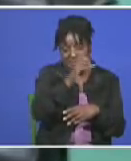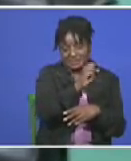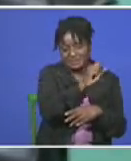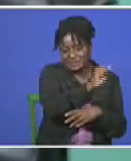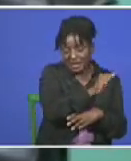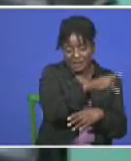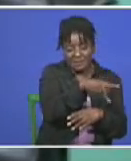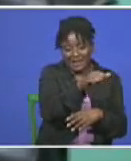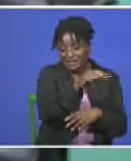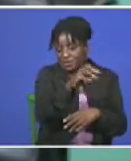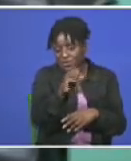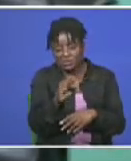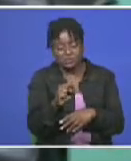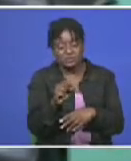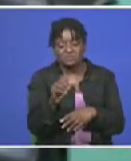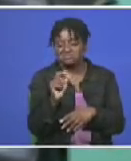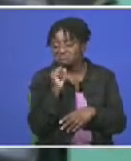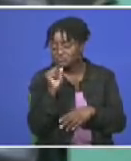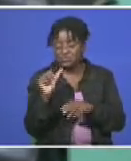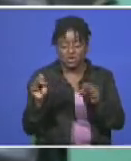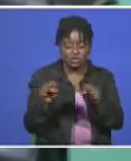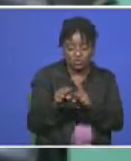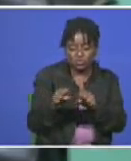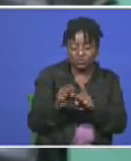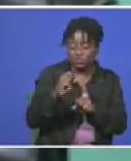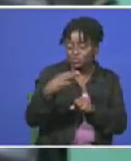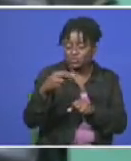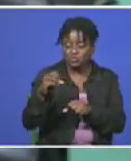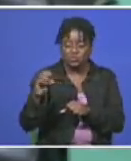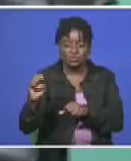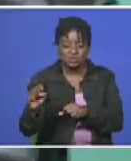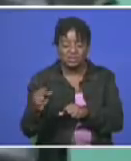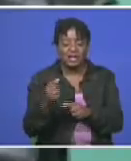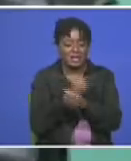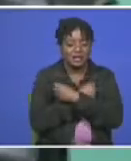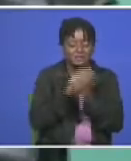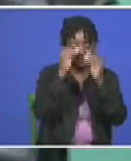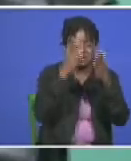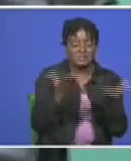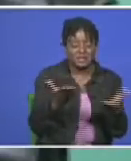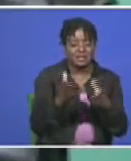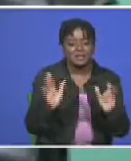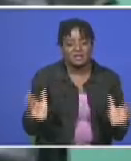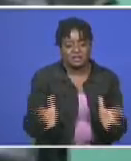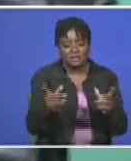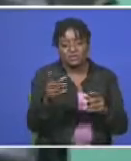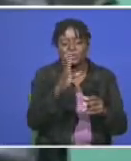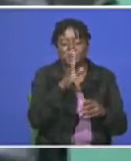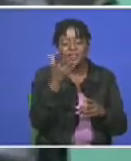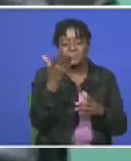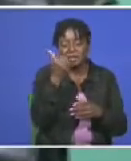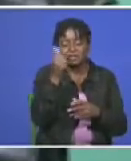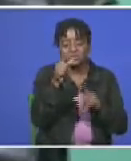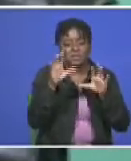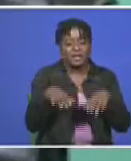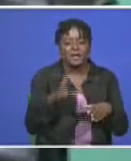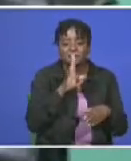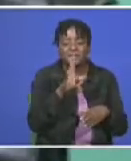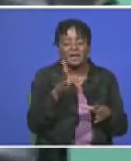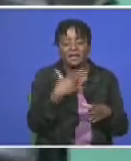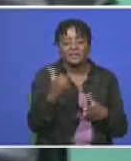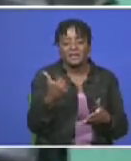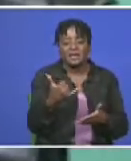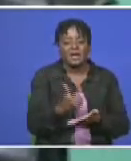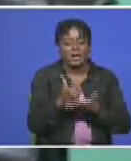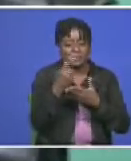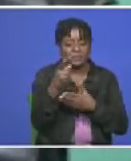shoes. And I just love the teachers here because they push you to be the best that you can be, and they help you, and then